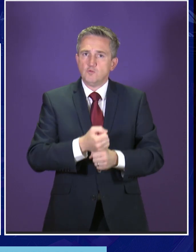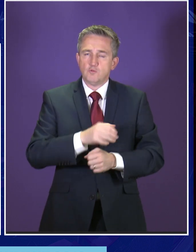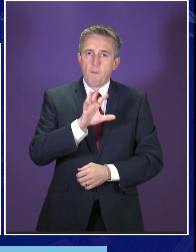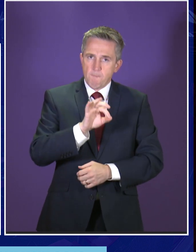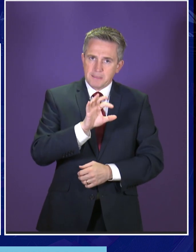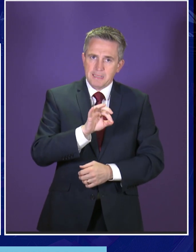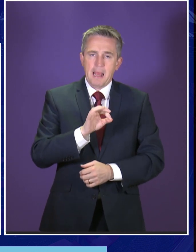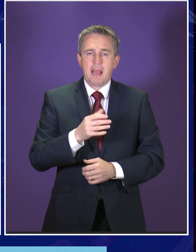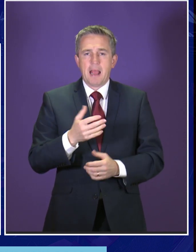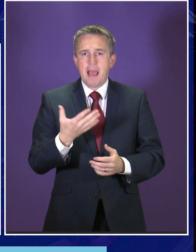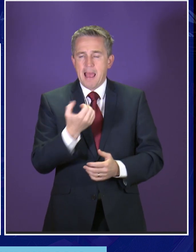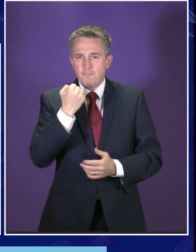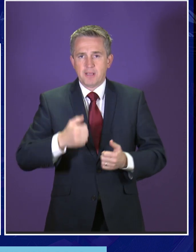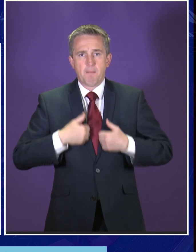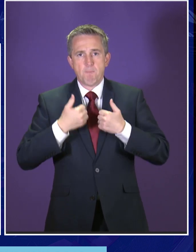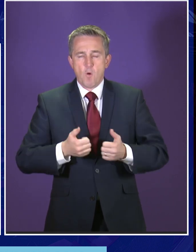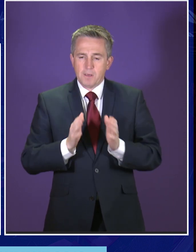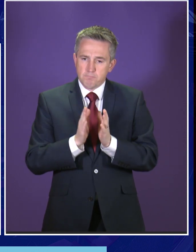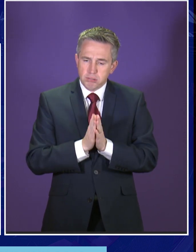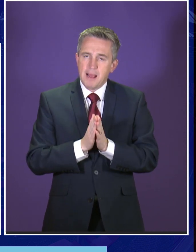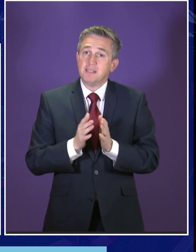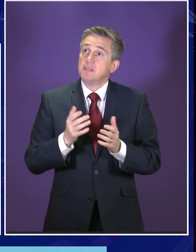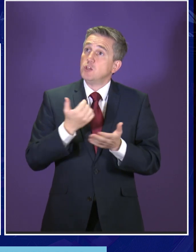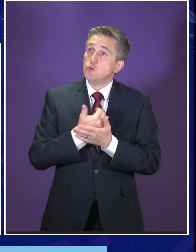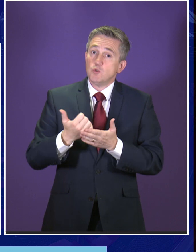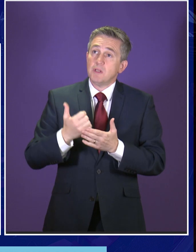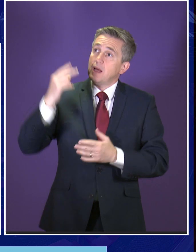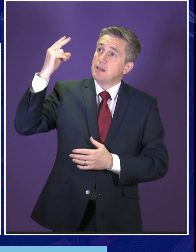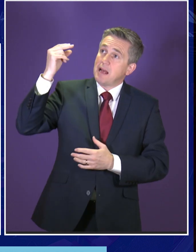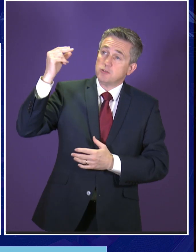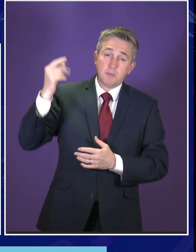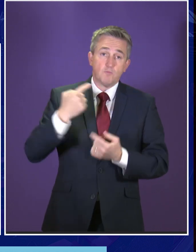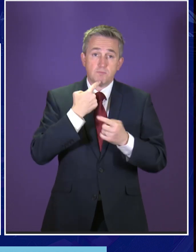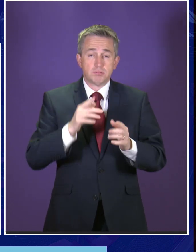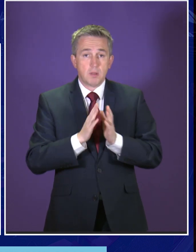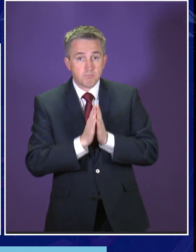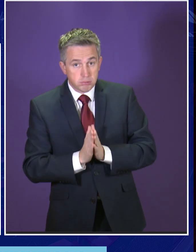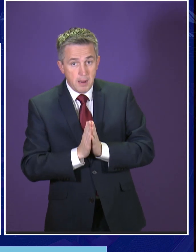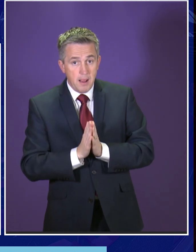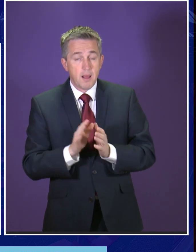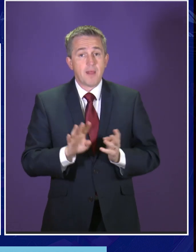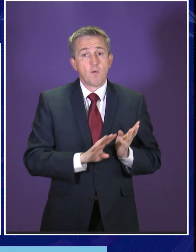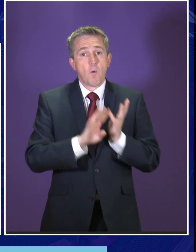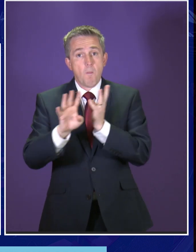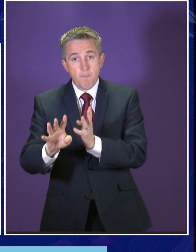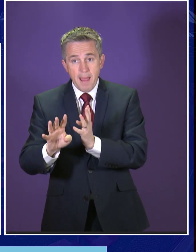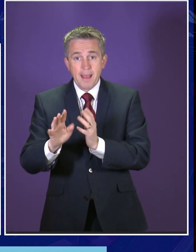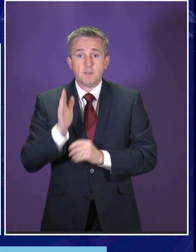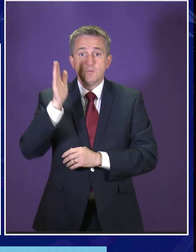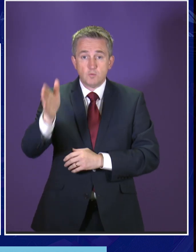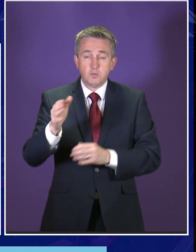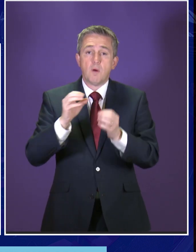and morning prayers over the public announcement system. Then I would go back home to ancestral worship and